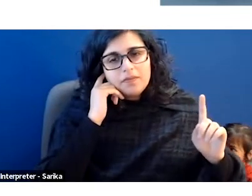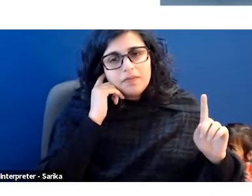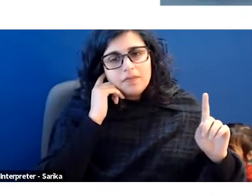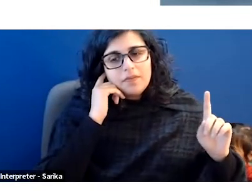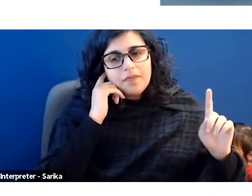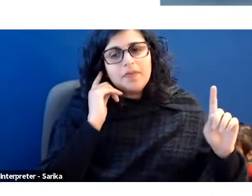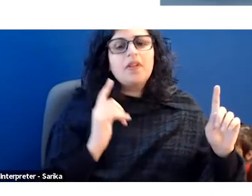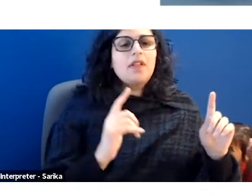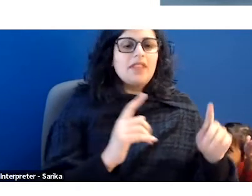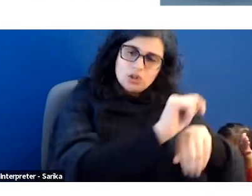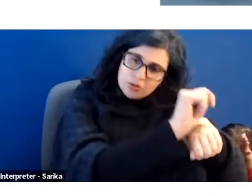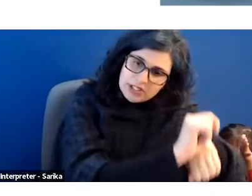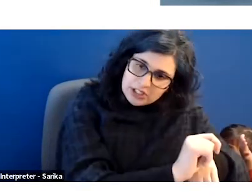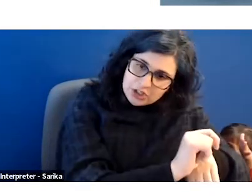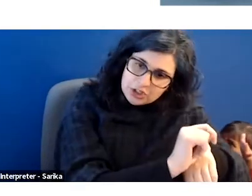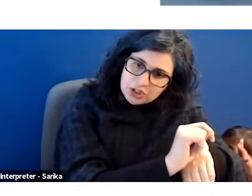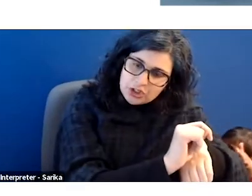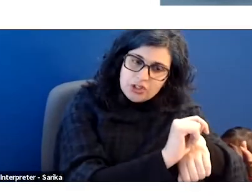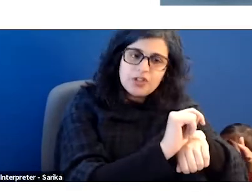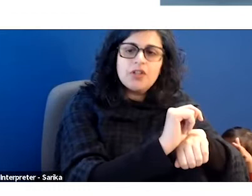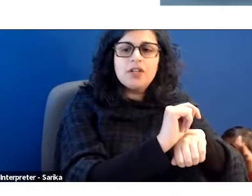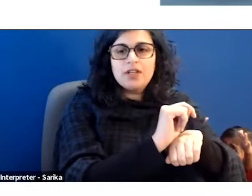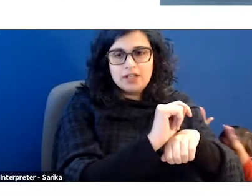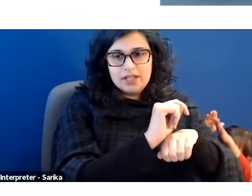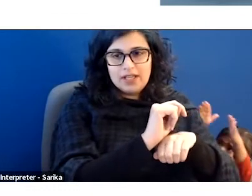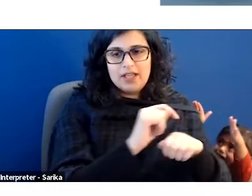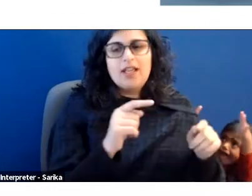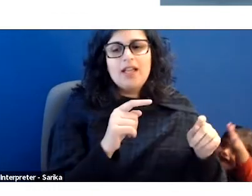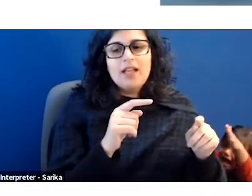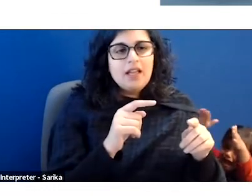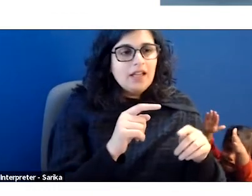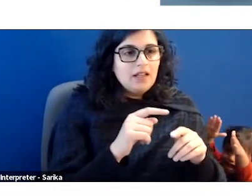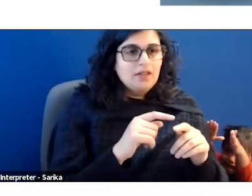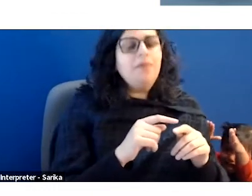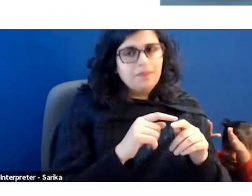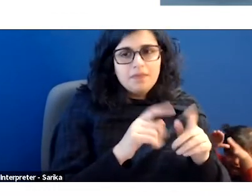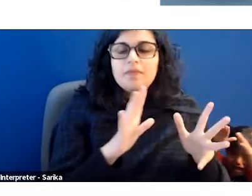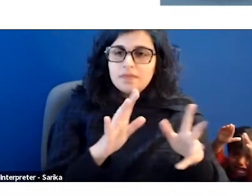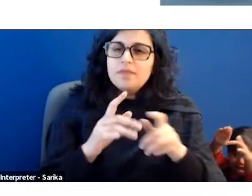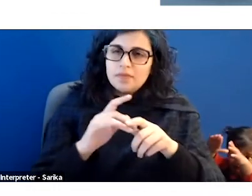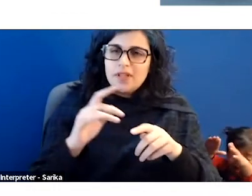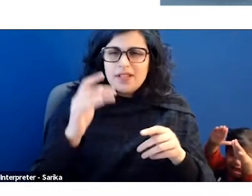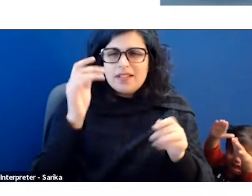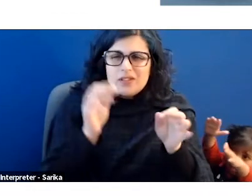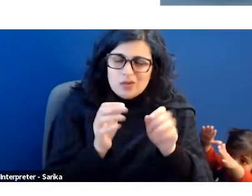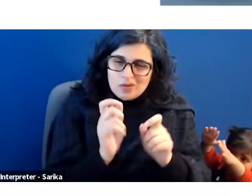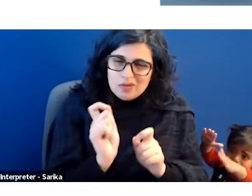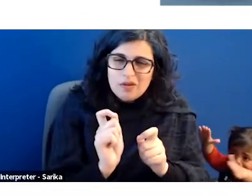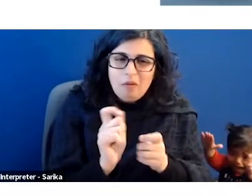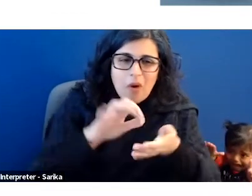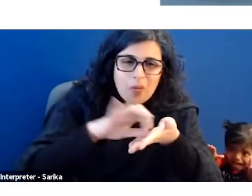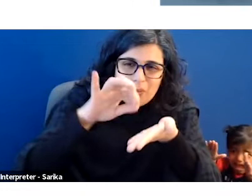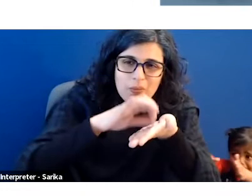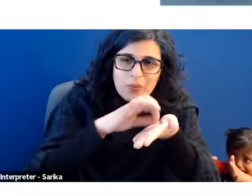very traditional that are worn till this day, a small craftsmanship of a beaded keychain of a national bird,